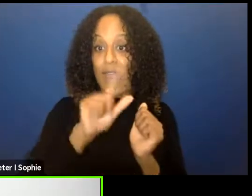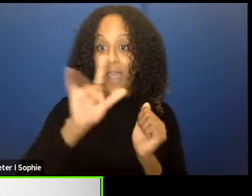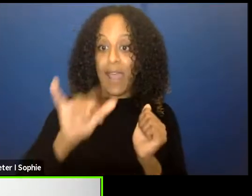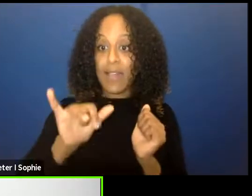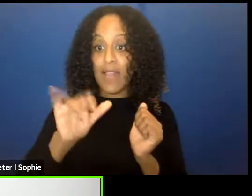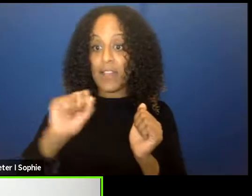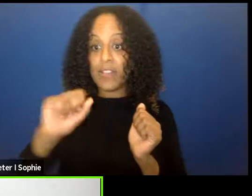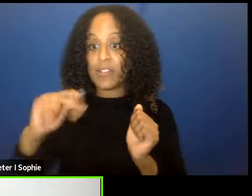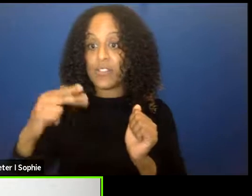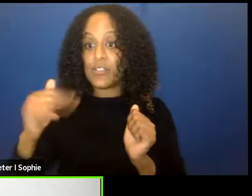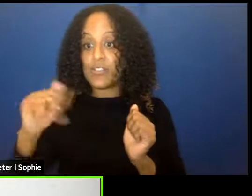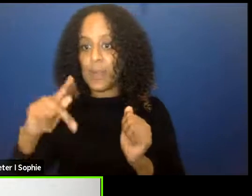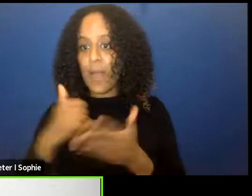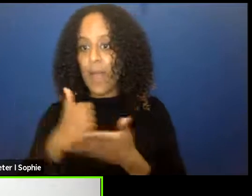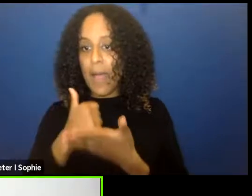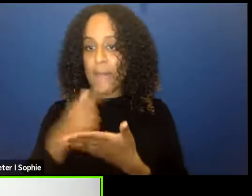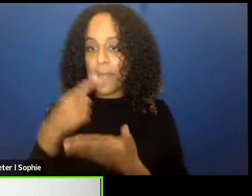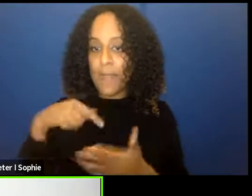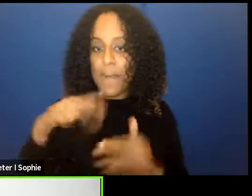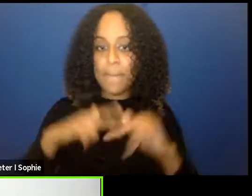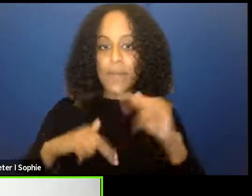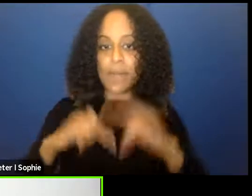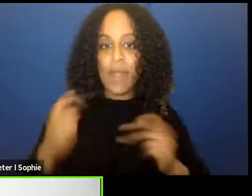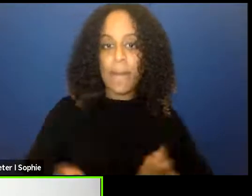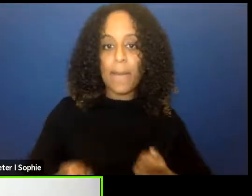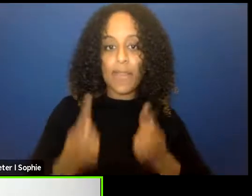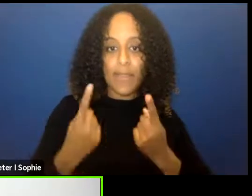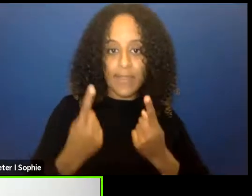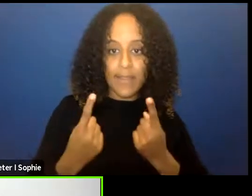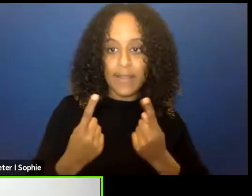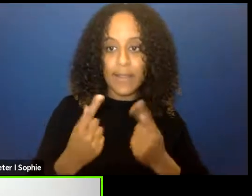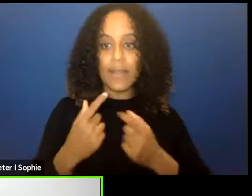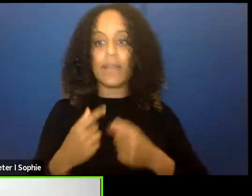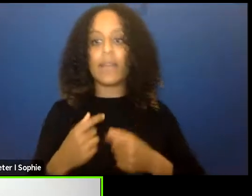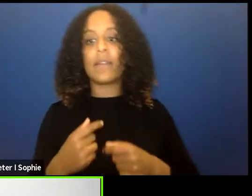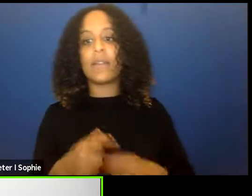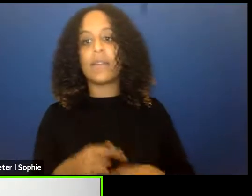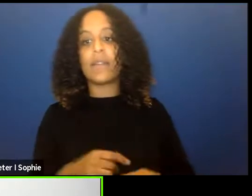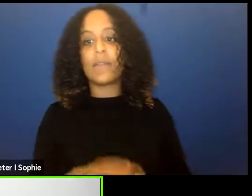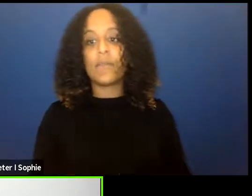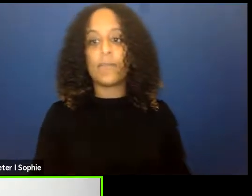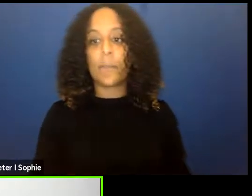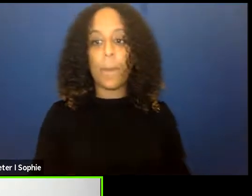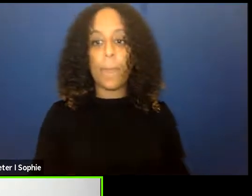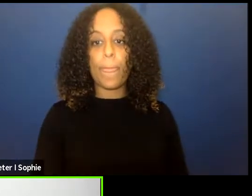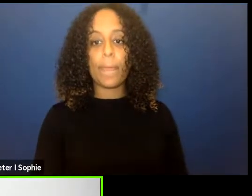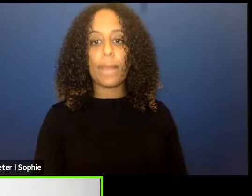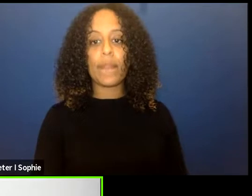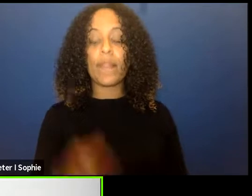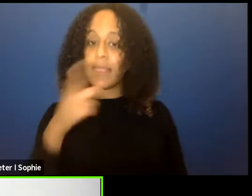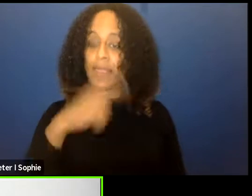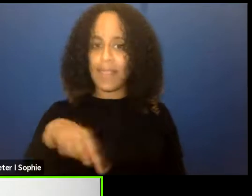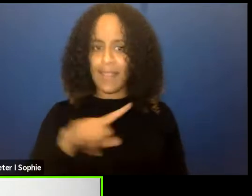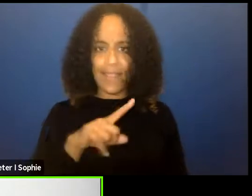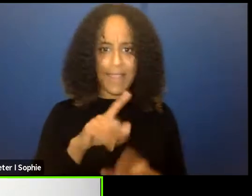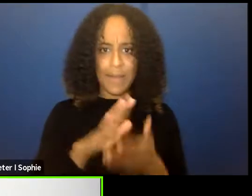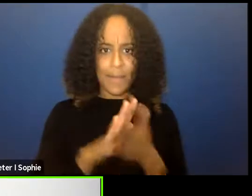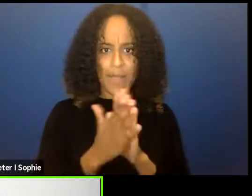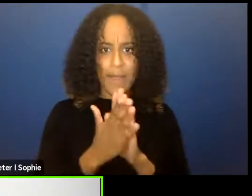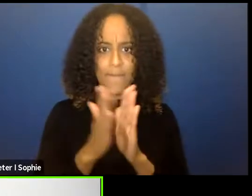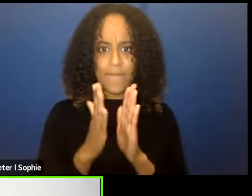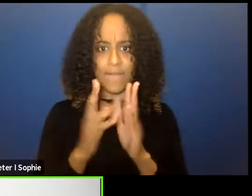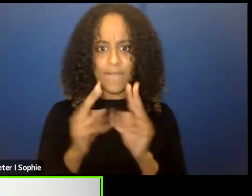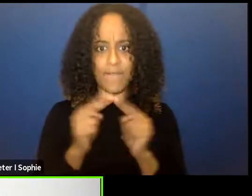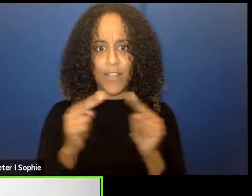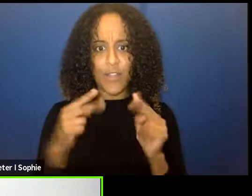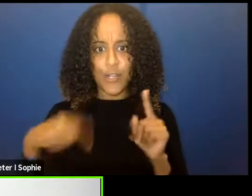them kind of build that empathy and allyship muscles, those empathy and allyship muscles. And they get very nervous when